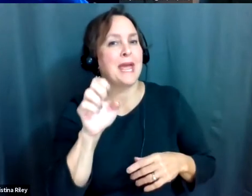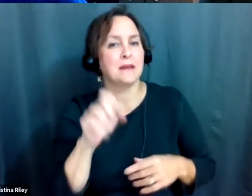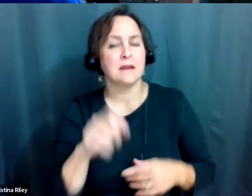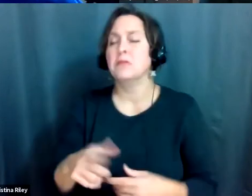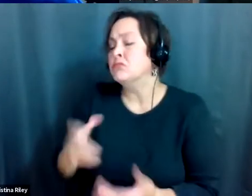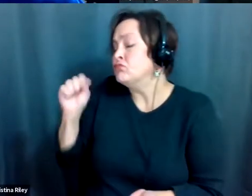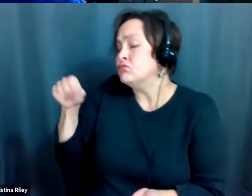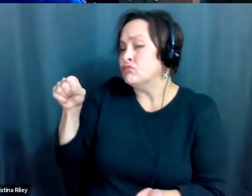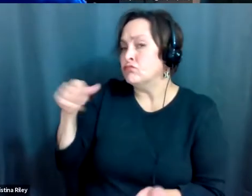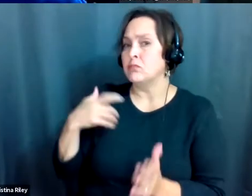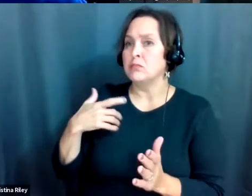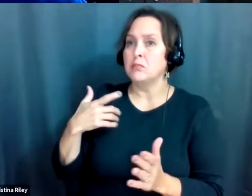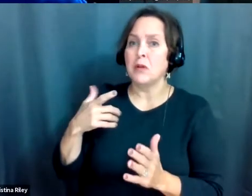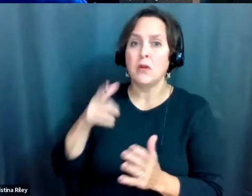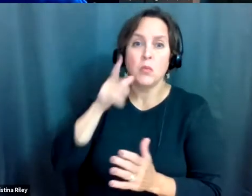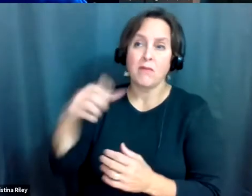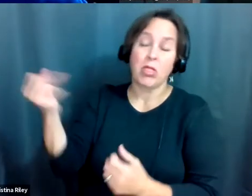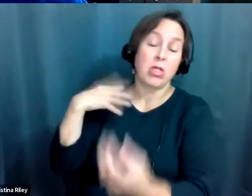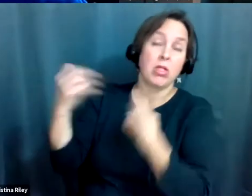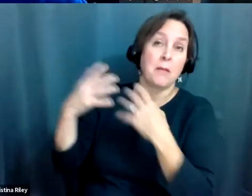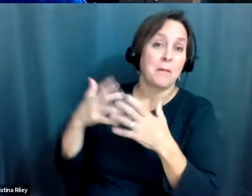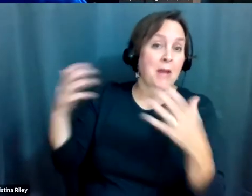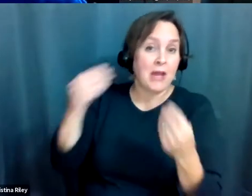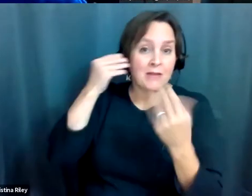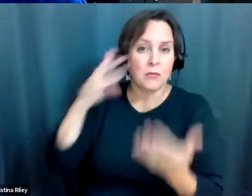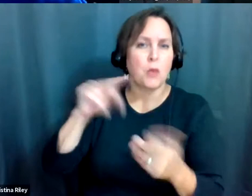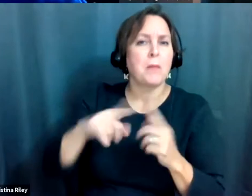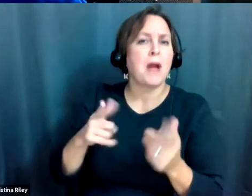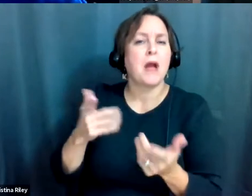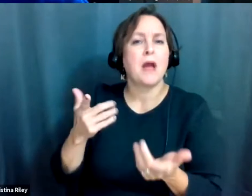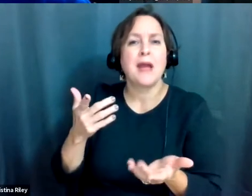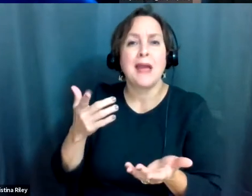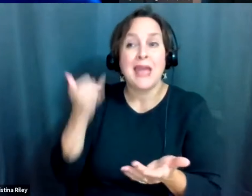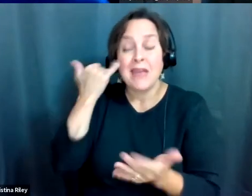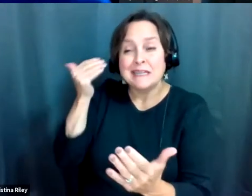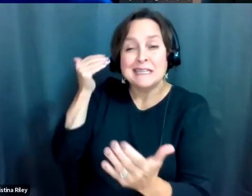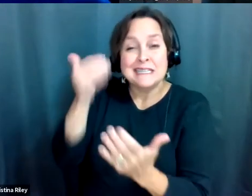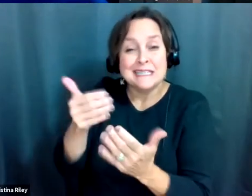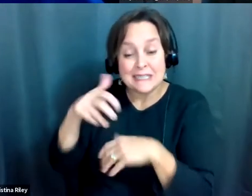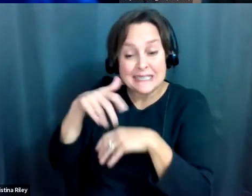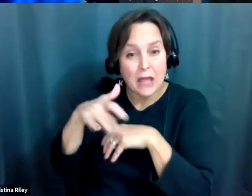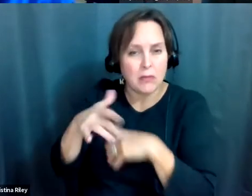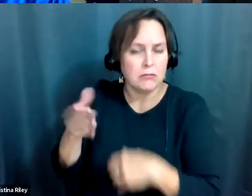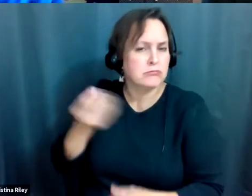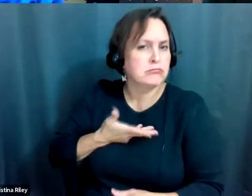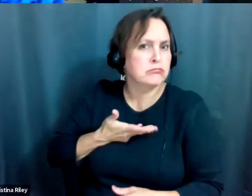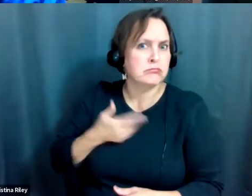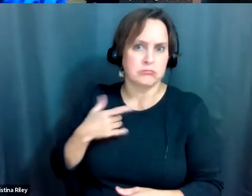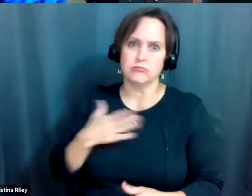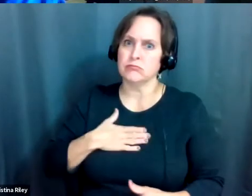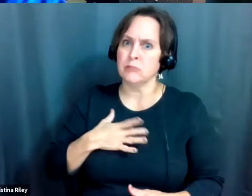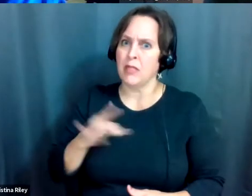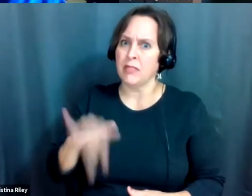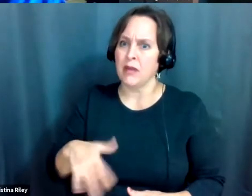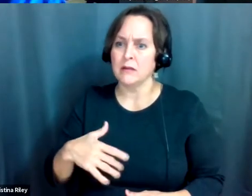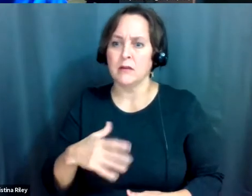I don't require a lot of information like that, but it certainly doesn't hurt to know that we're just about to come to a flight of steps or